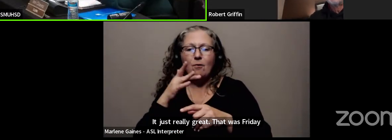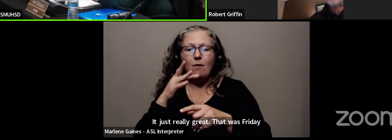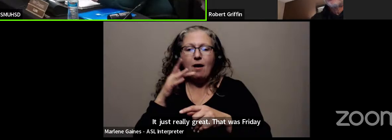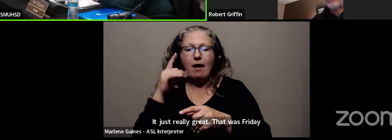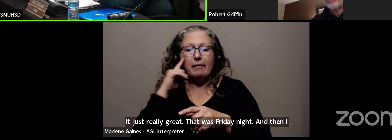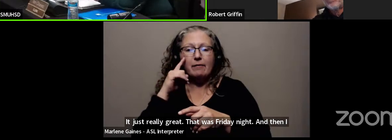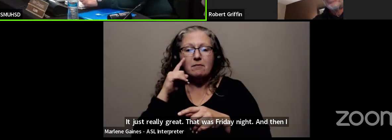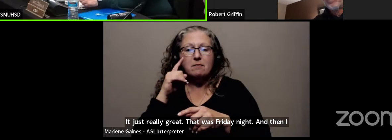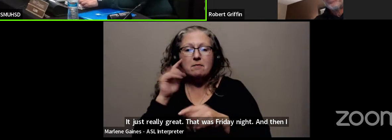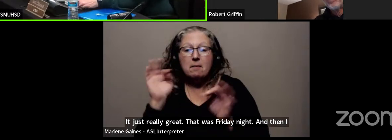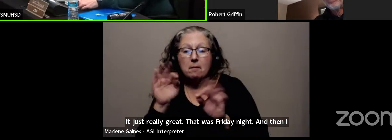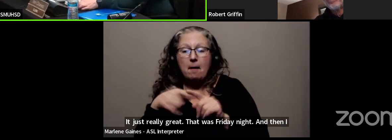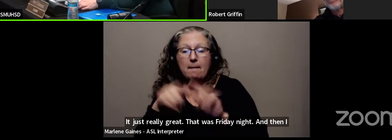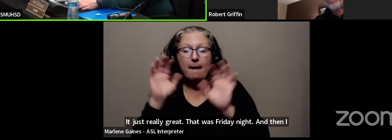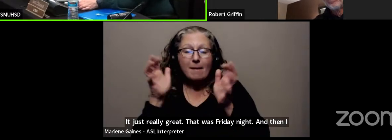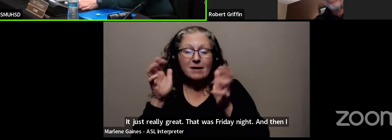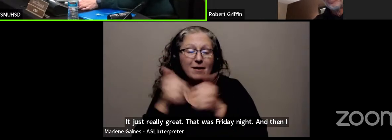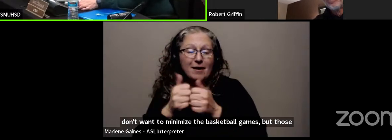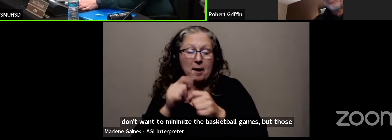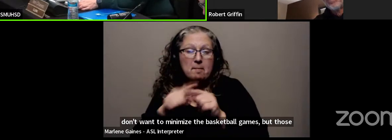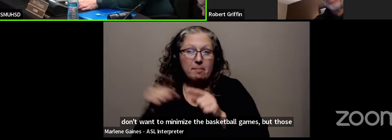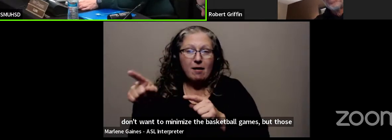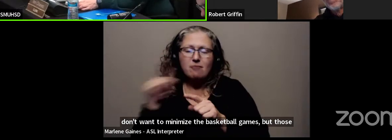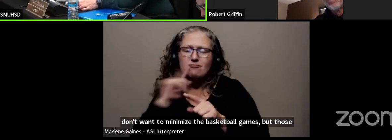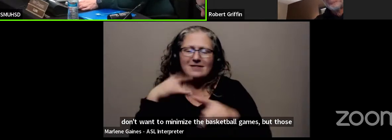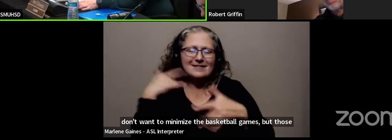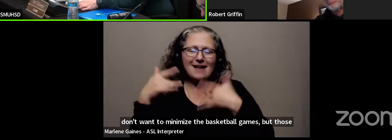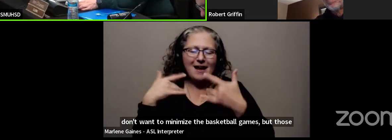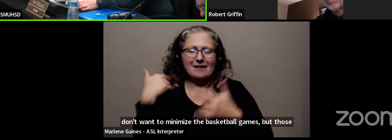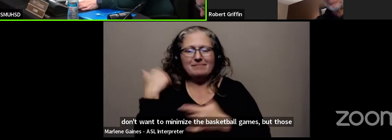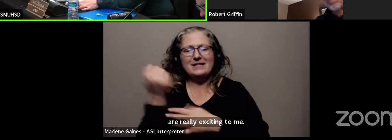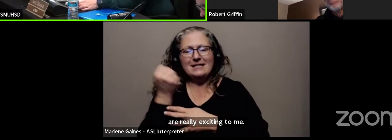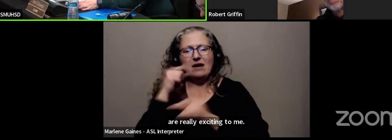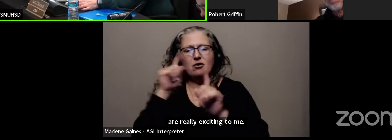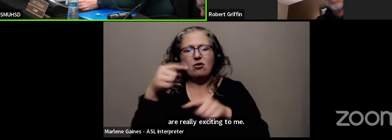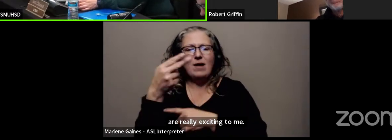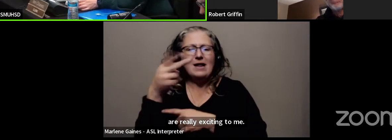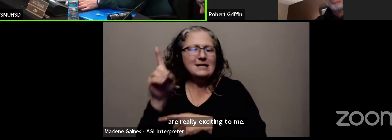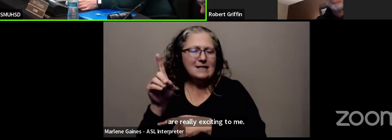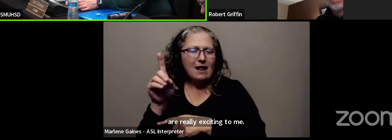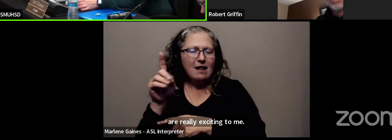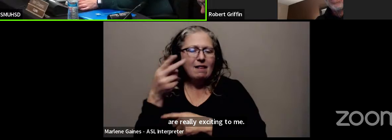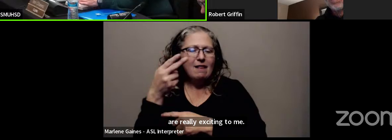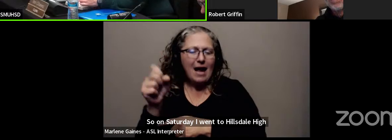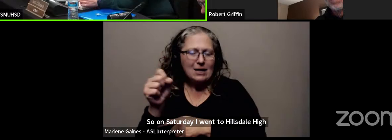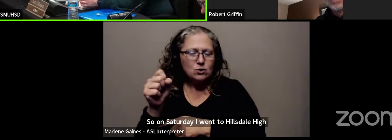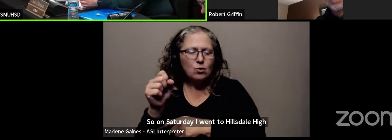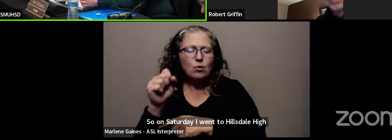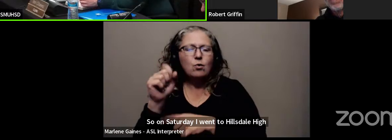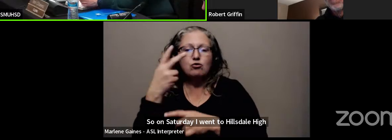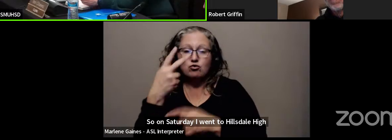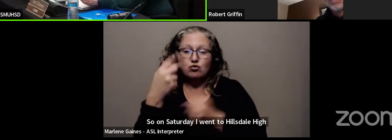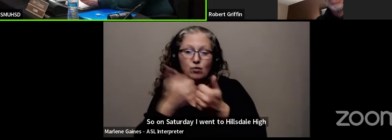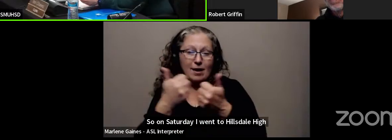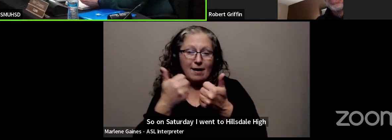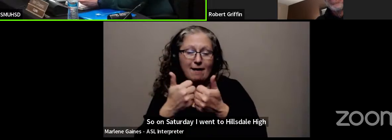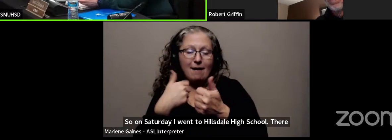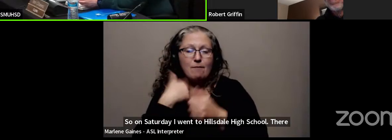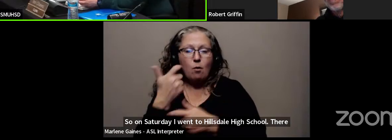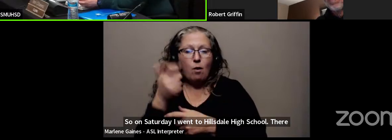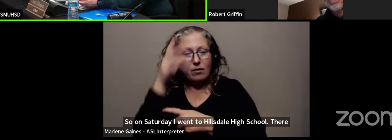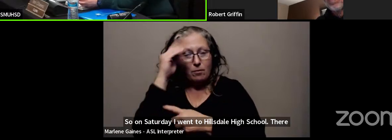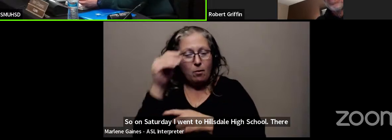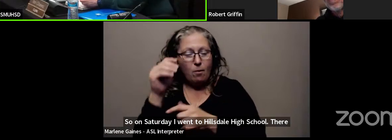games, but those are really exciting to me. So on Saturday, I went to Hillsdale High School. There were 2 games that were there. I saw the boys'